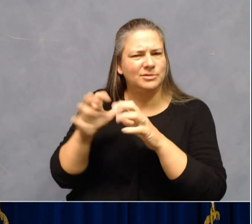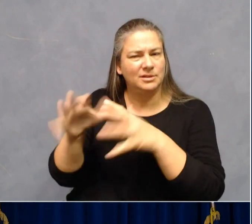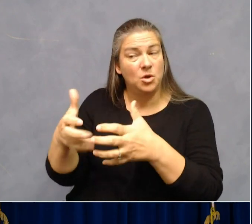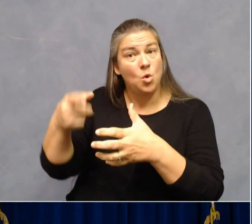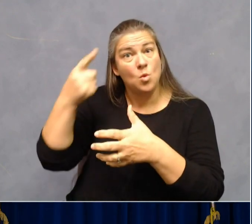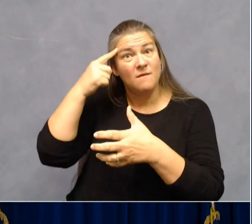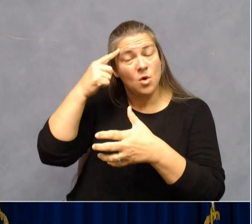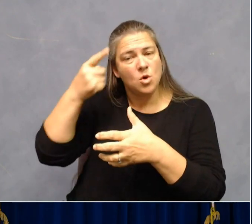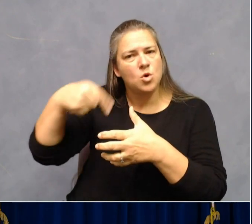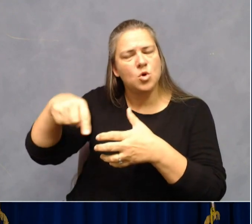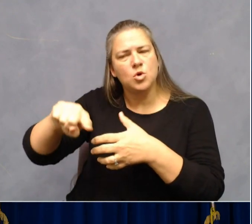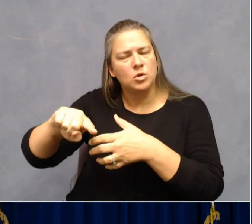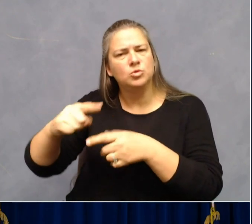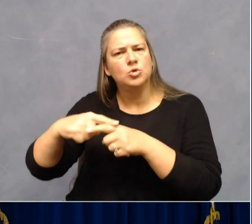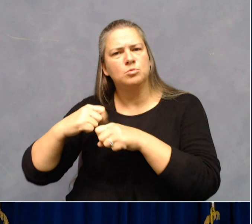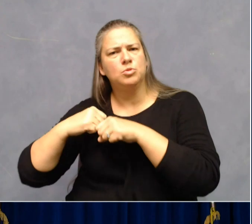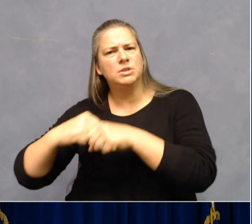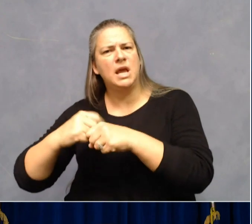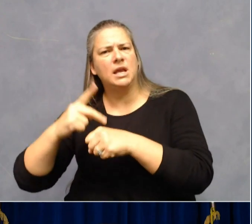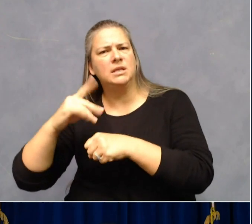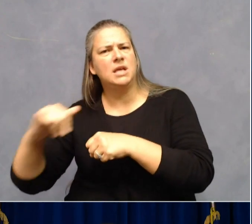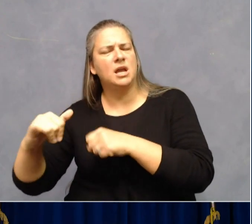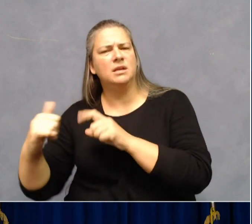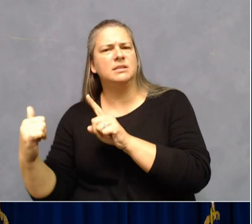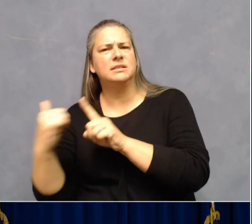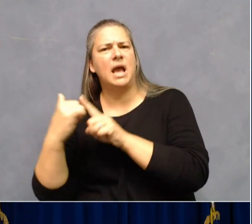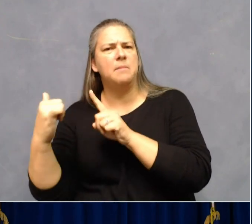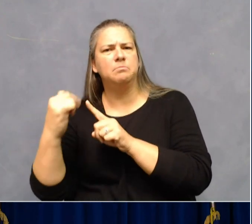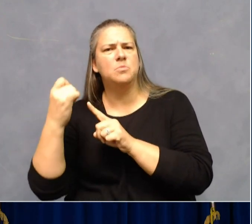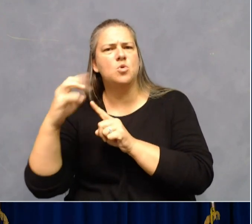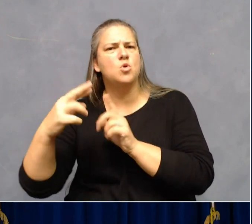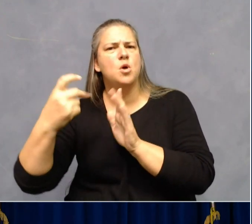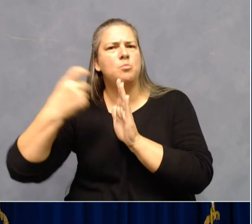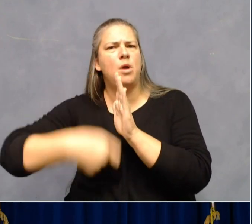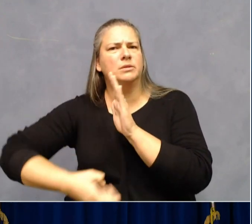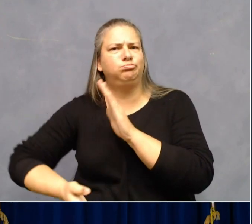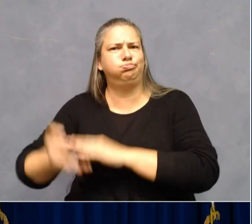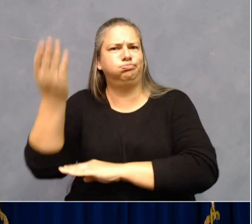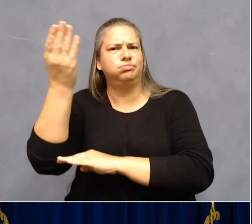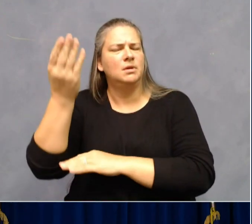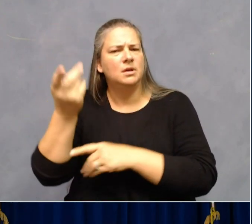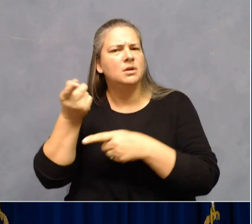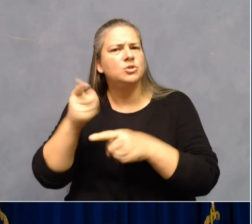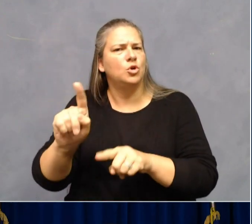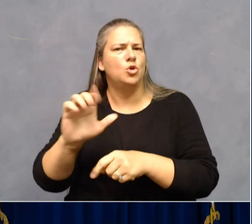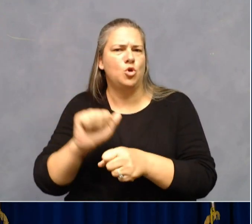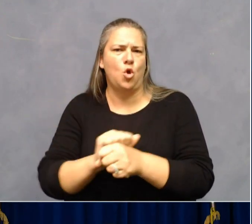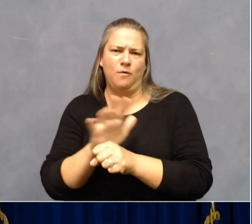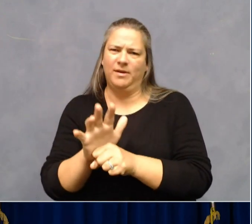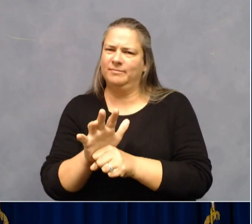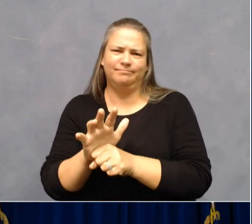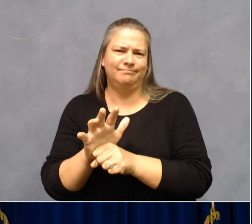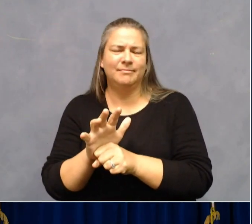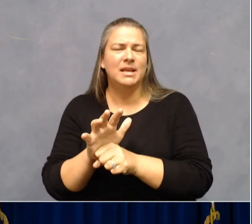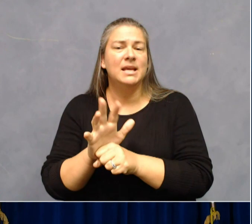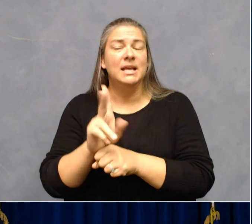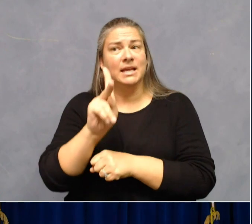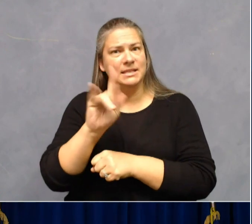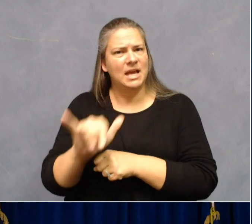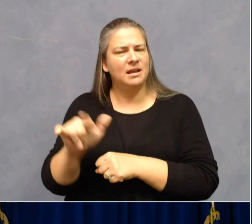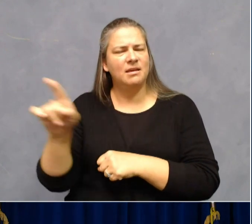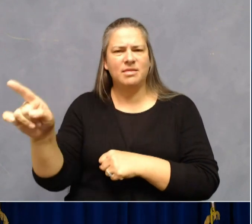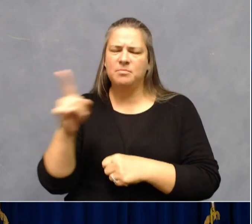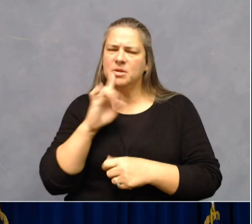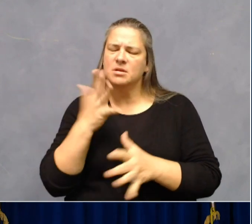and fraud and to prevent price gouging during our fight against COVID-19. Kentuckians have been resilient during this